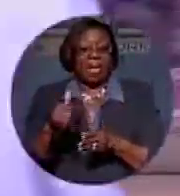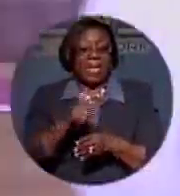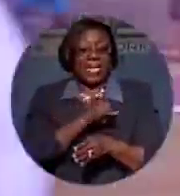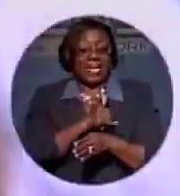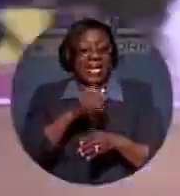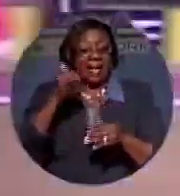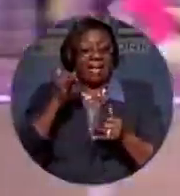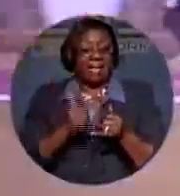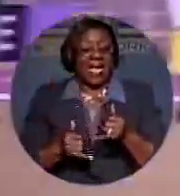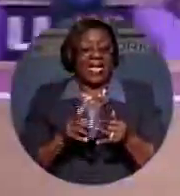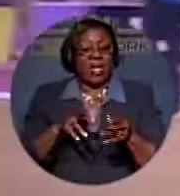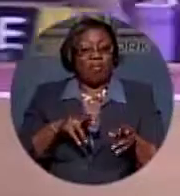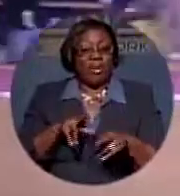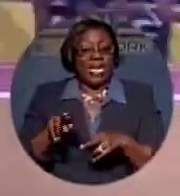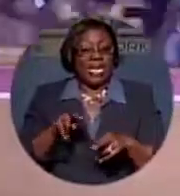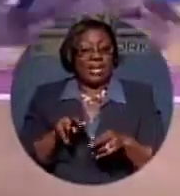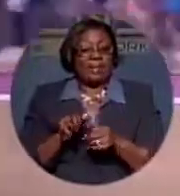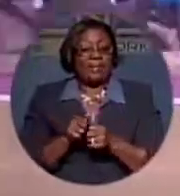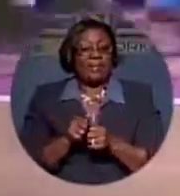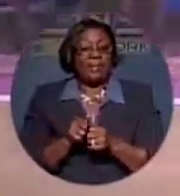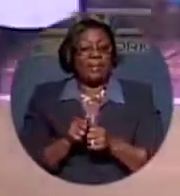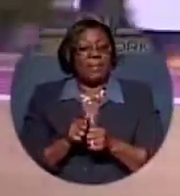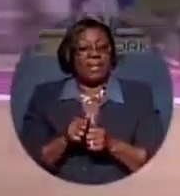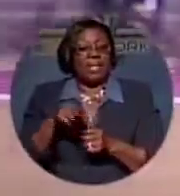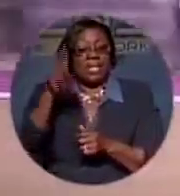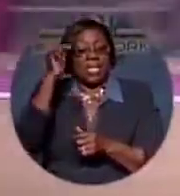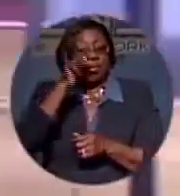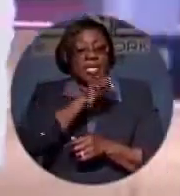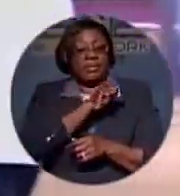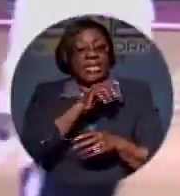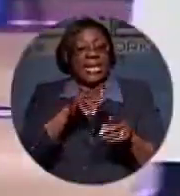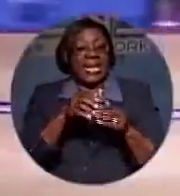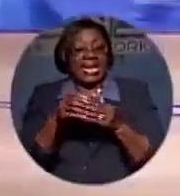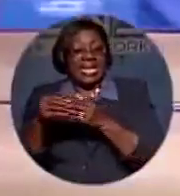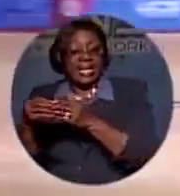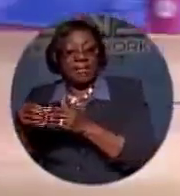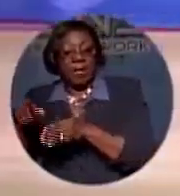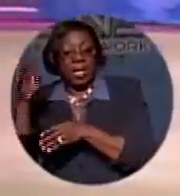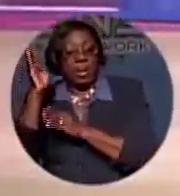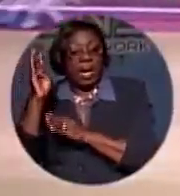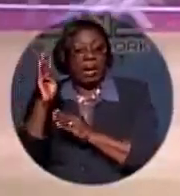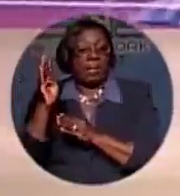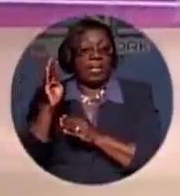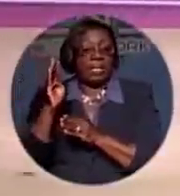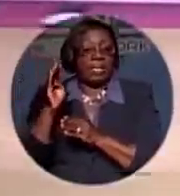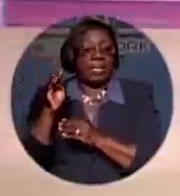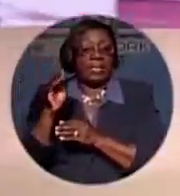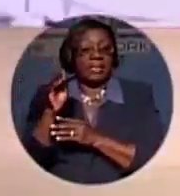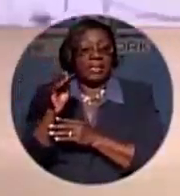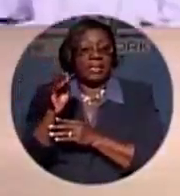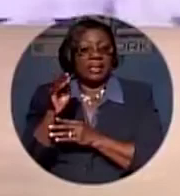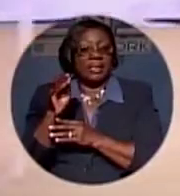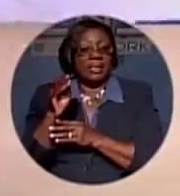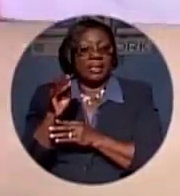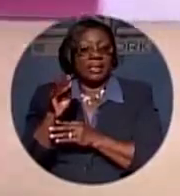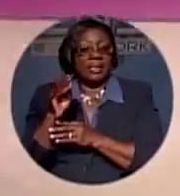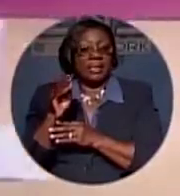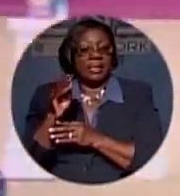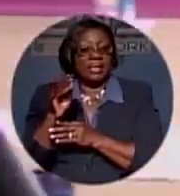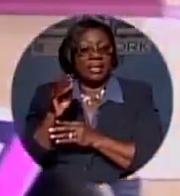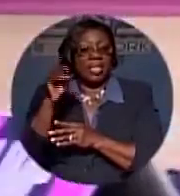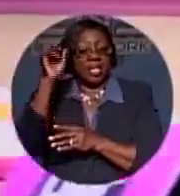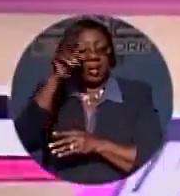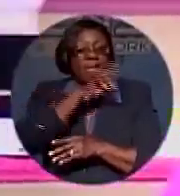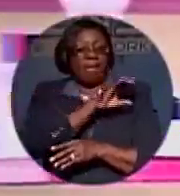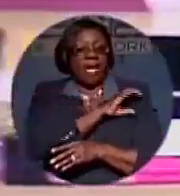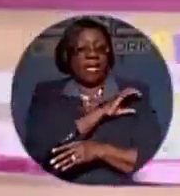relay. T. Ray Smith leading it off for the Bahamas. Blake Bachman on the second exchange. Jonathan Farquharson on